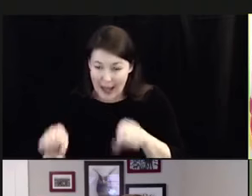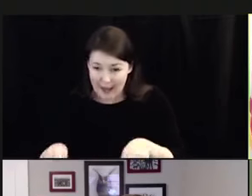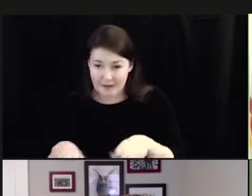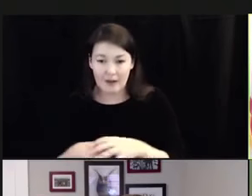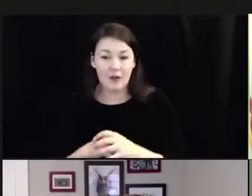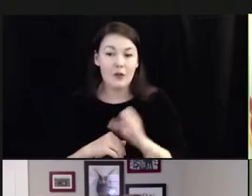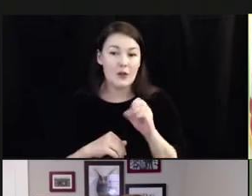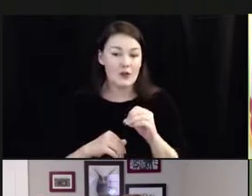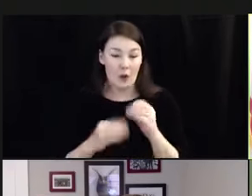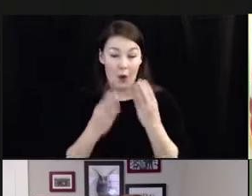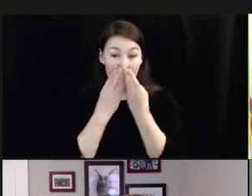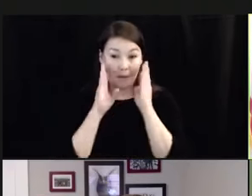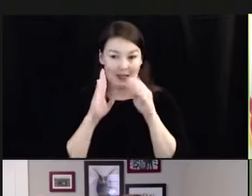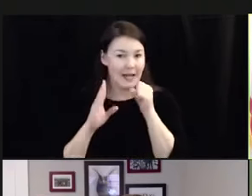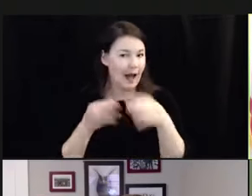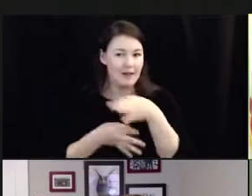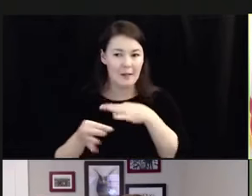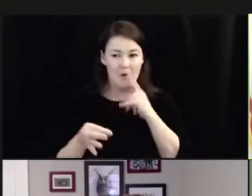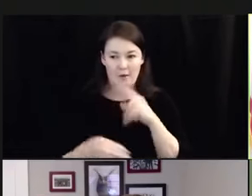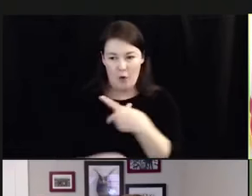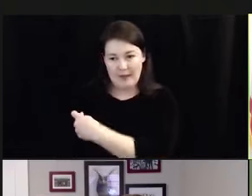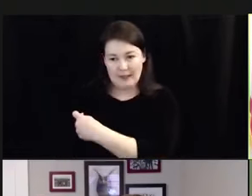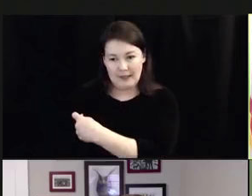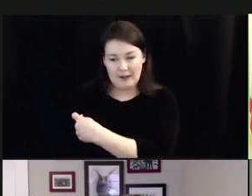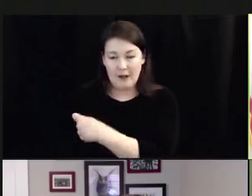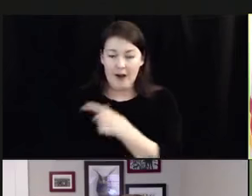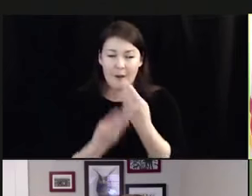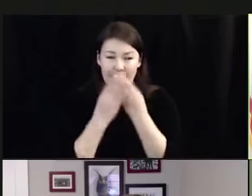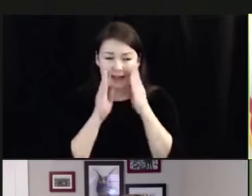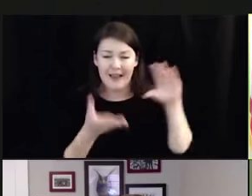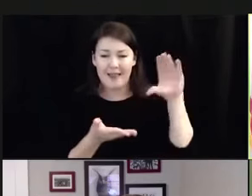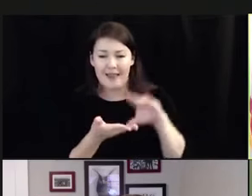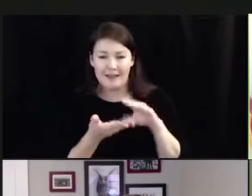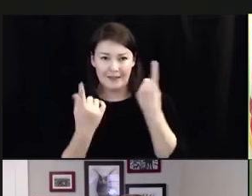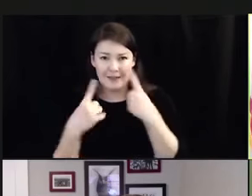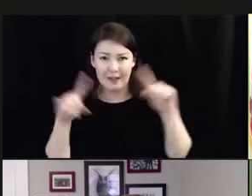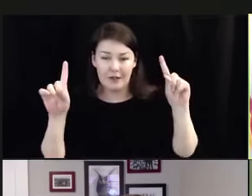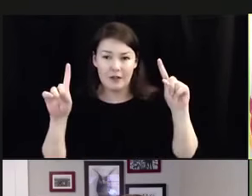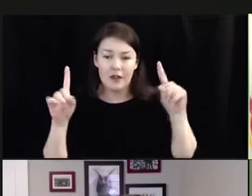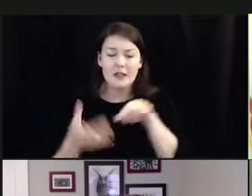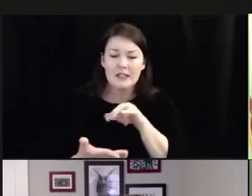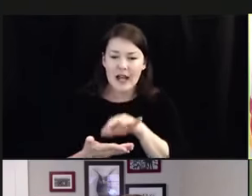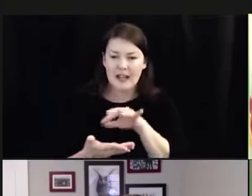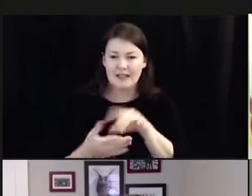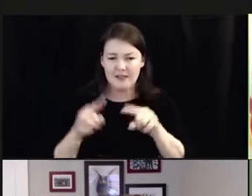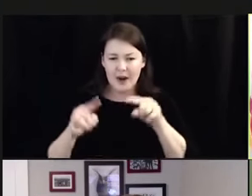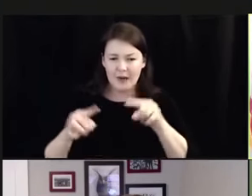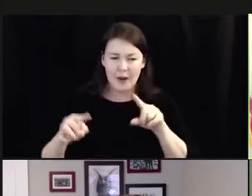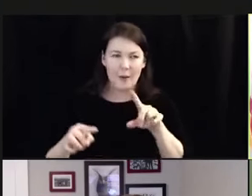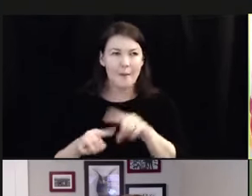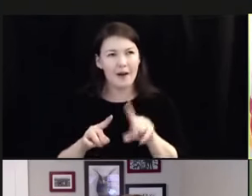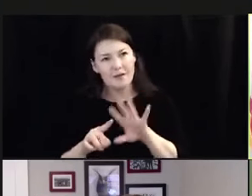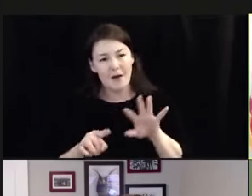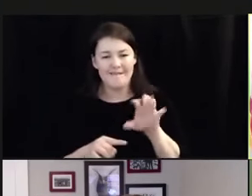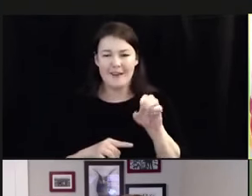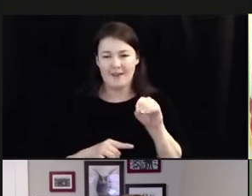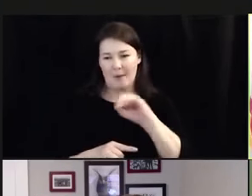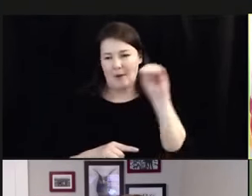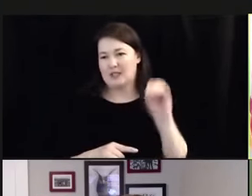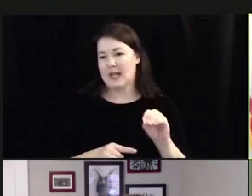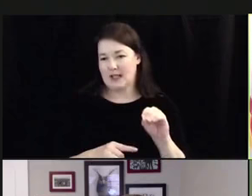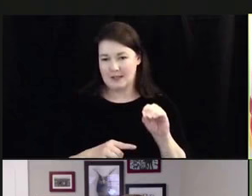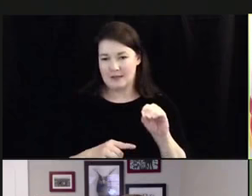vaccinated. First of all, it's less effective. It's about, the studies vary, but it's about 50% effective, reduces transmission about